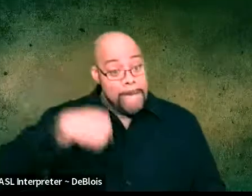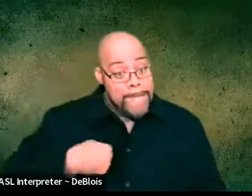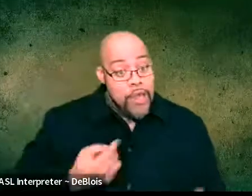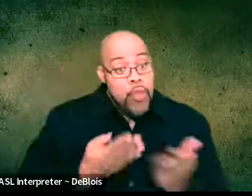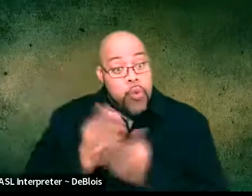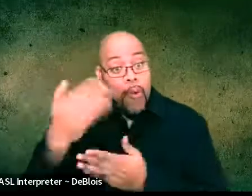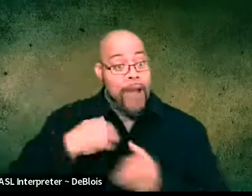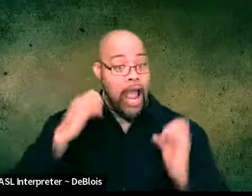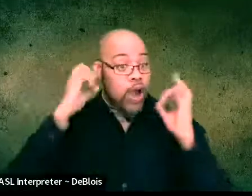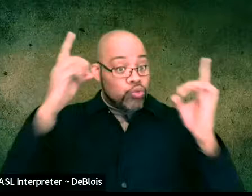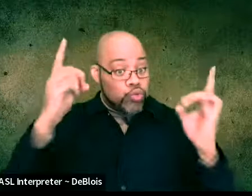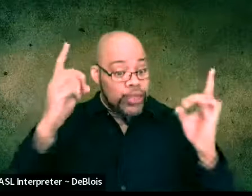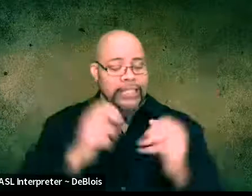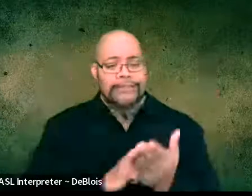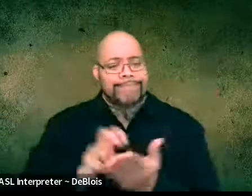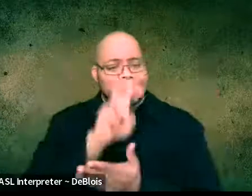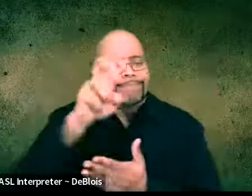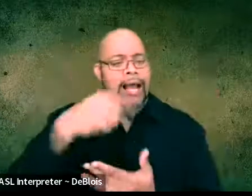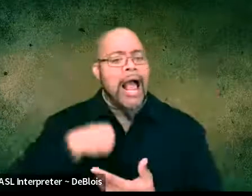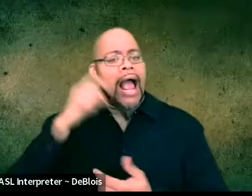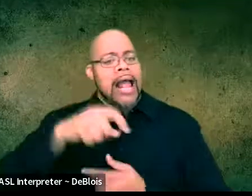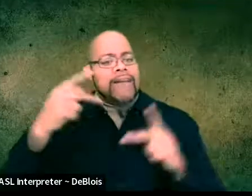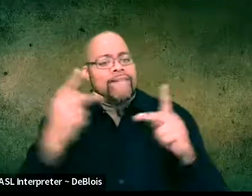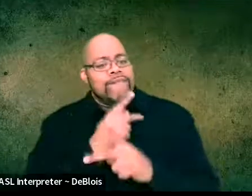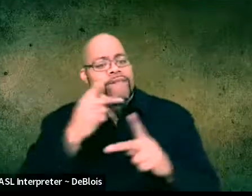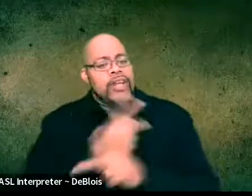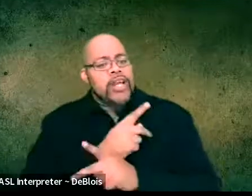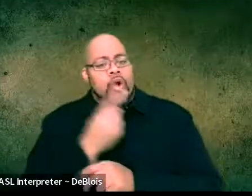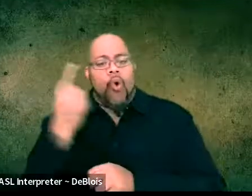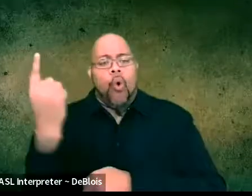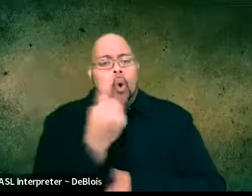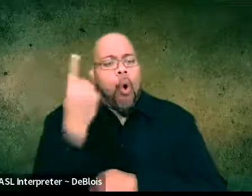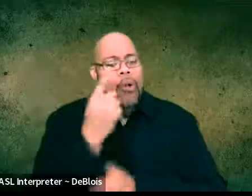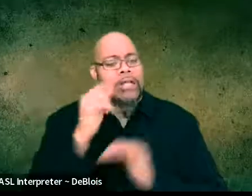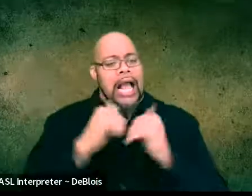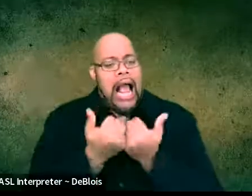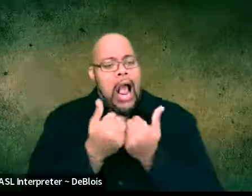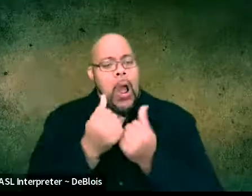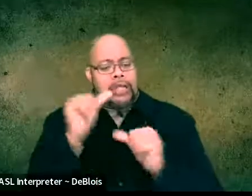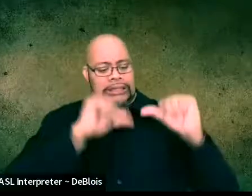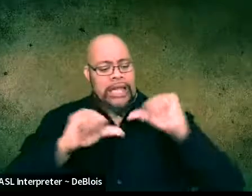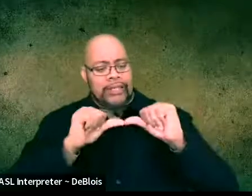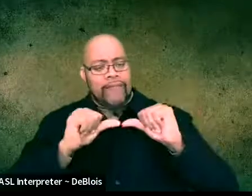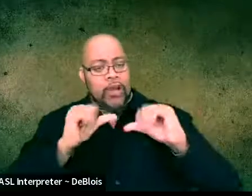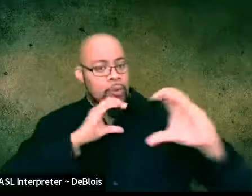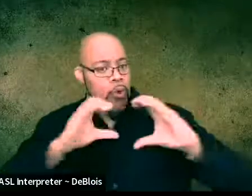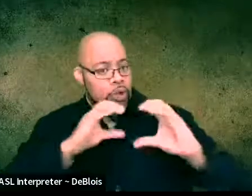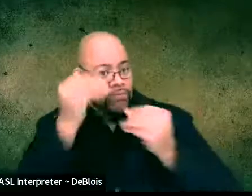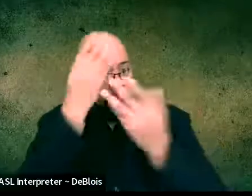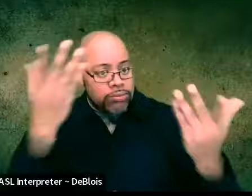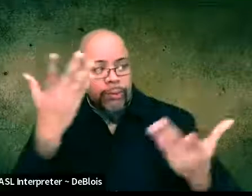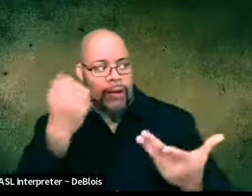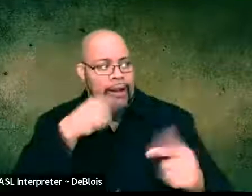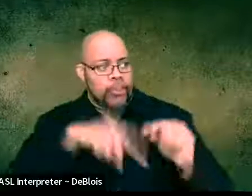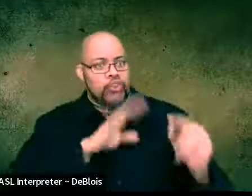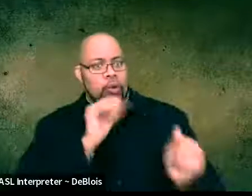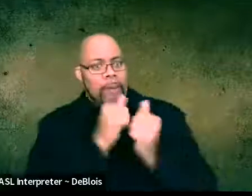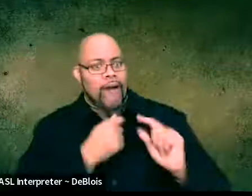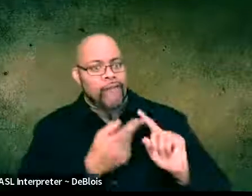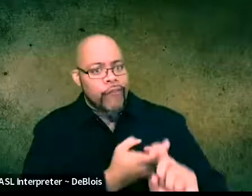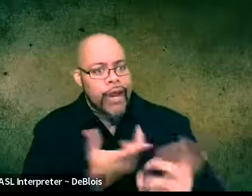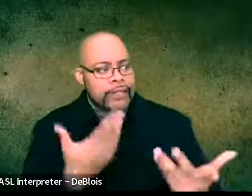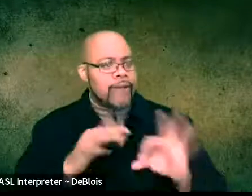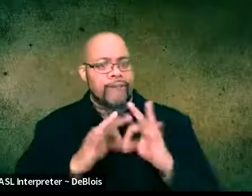my educational journey, I've had to figure out always how to be a scientific communicator, or else I couldn't talk to my friends